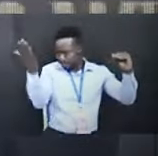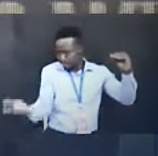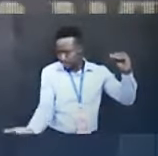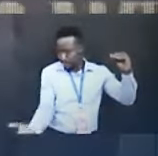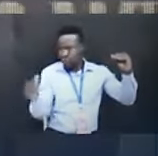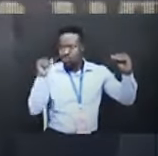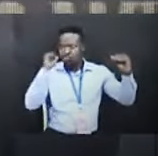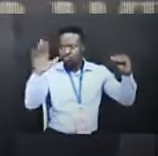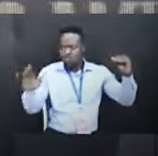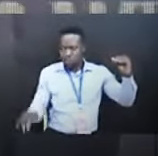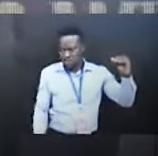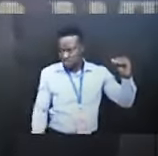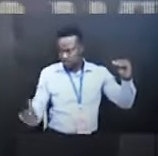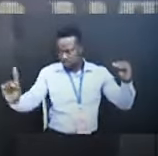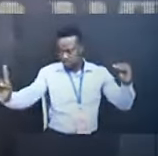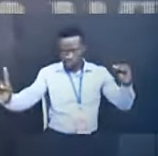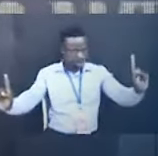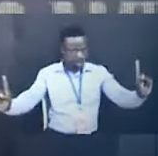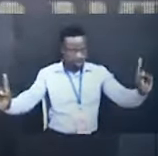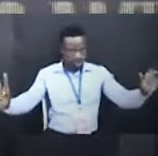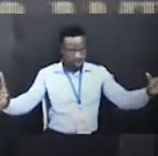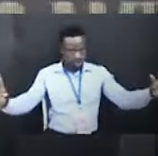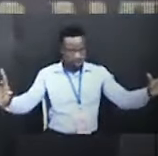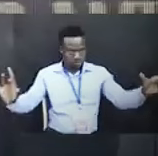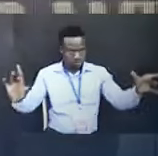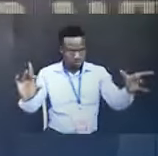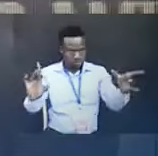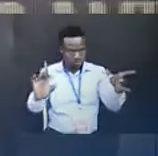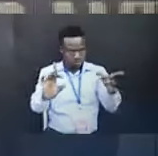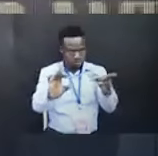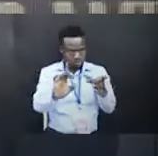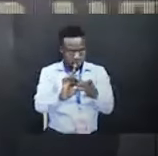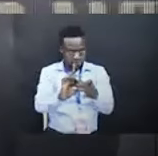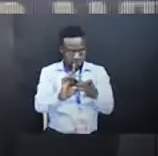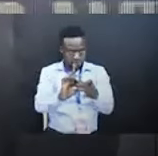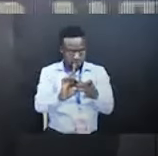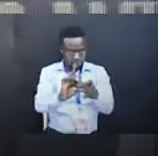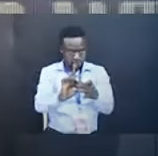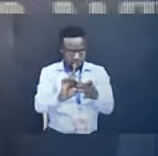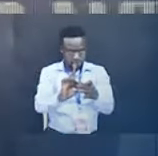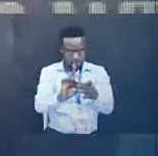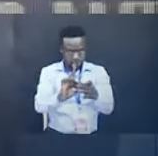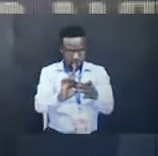A union between a man and a woman. Not any